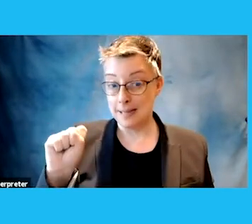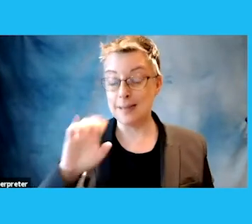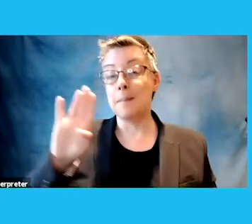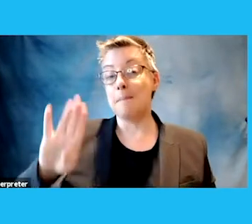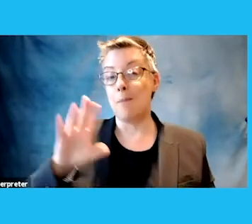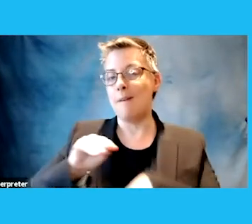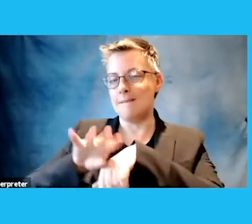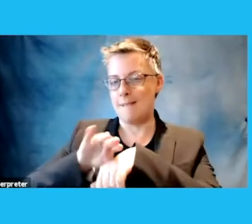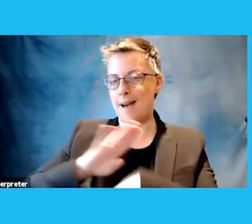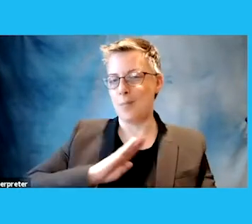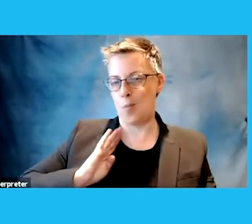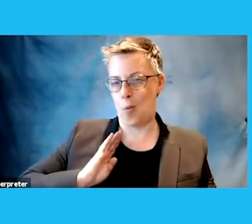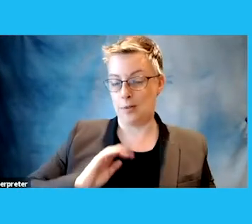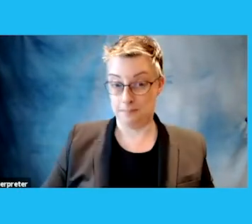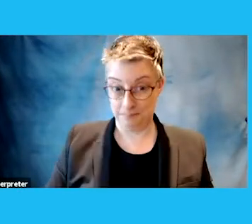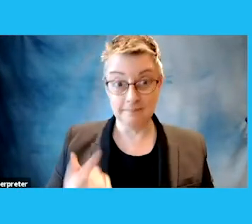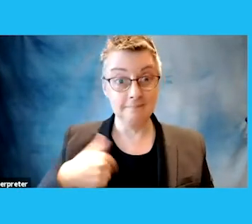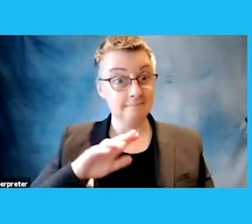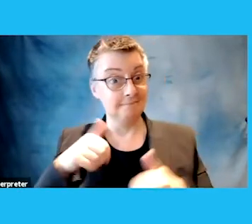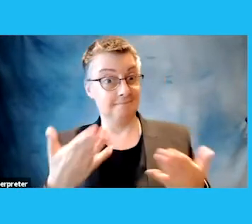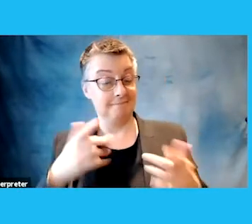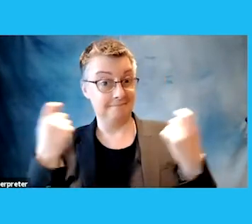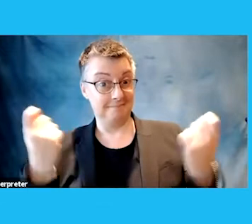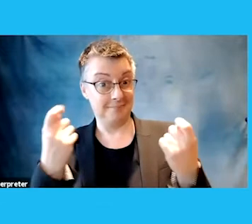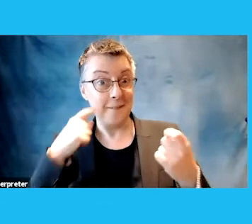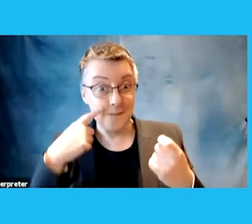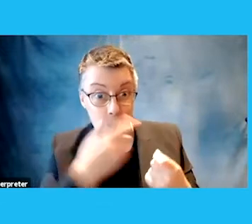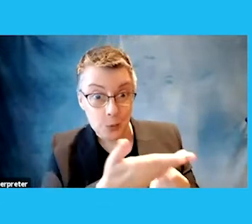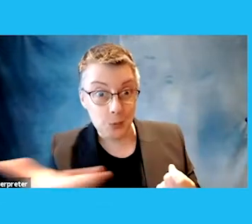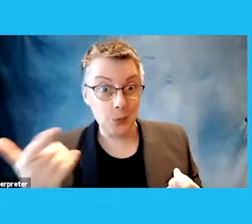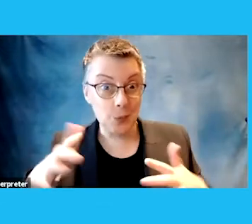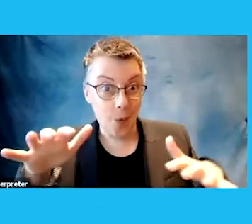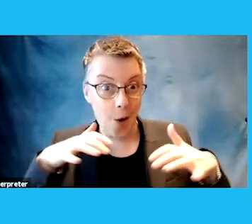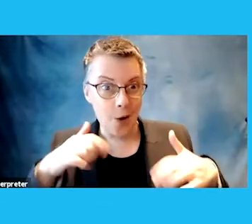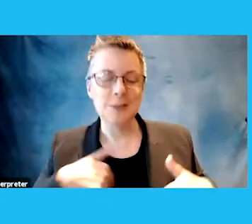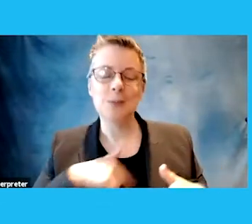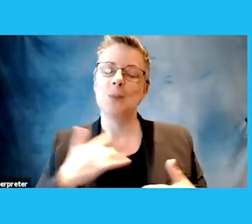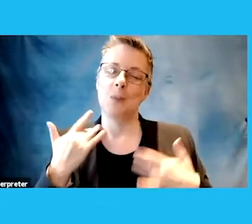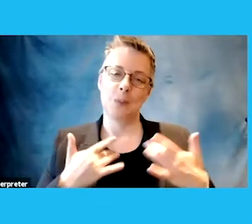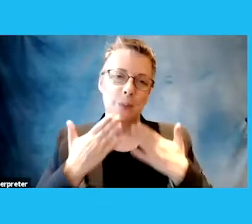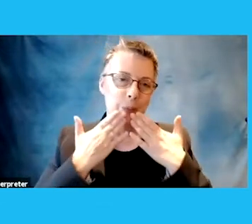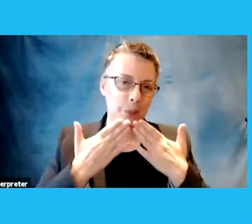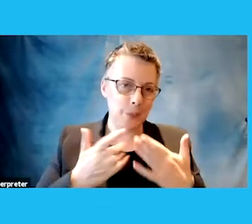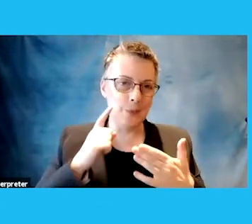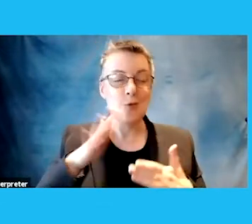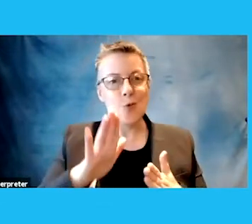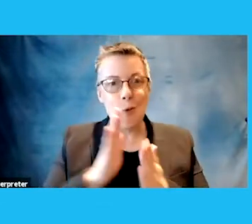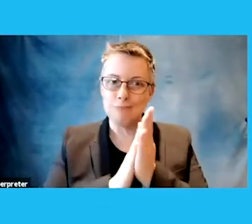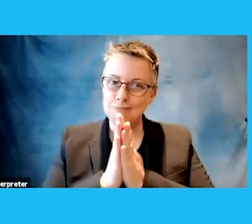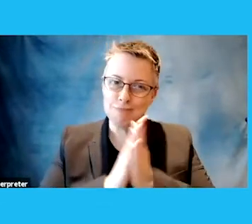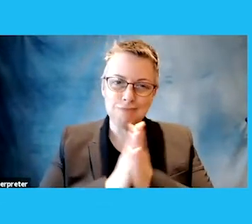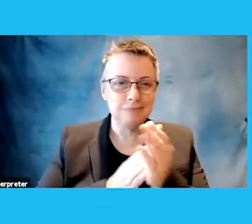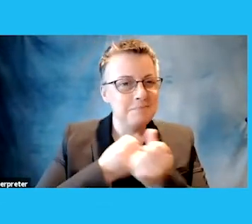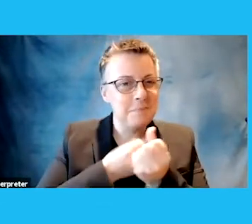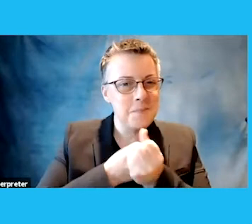Board. We present RealAbilities Boston for you, our audience, and we are so grateful for the enthusiasm and support